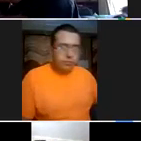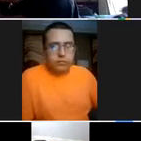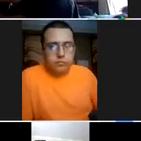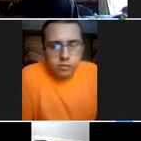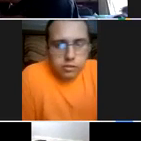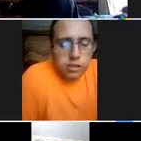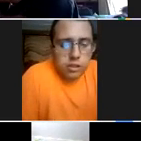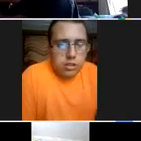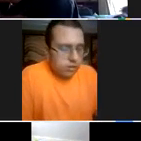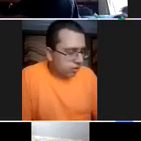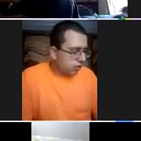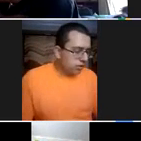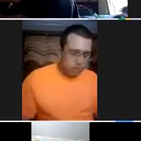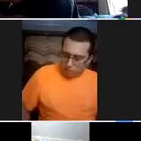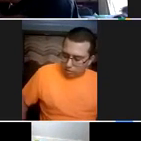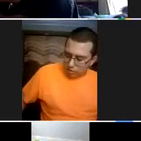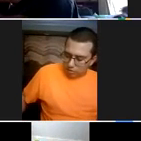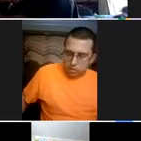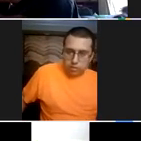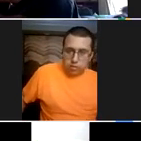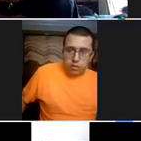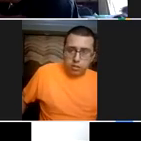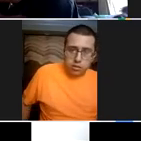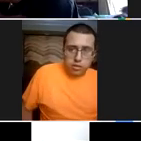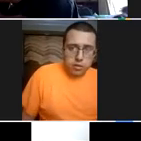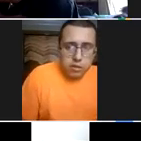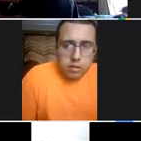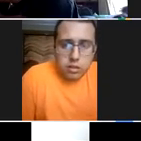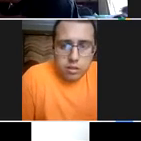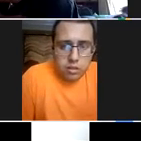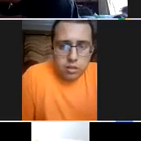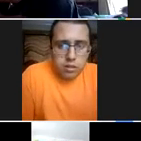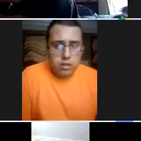that. Here's what Jesus says it represents.